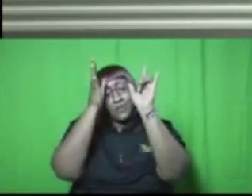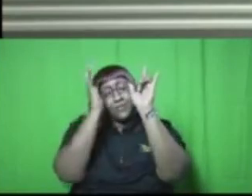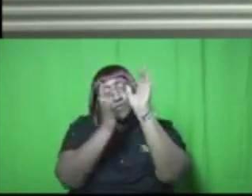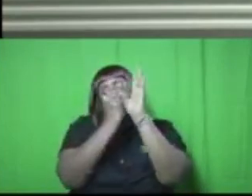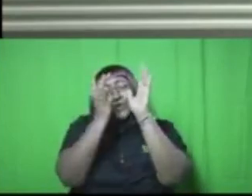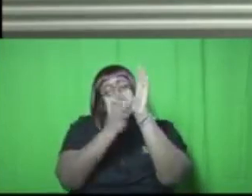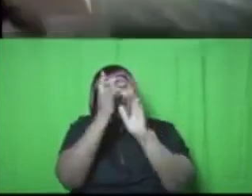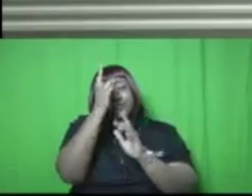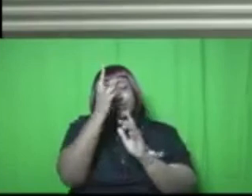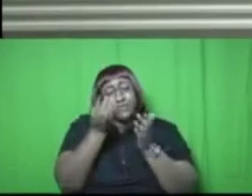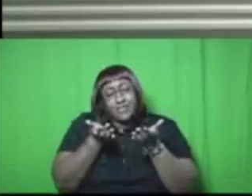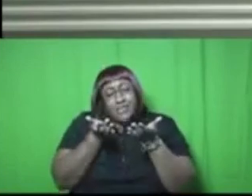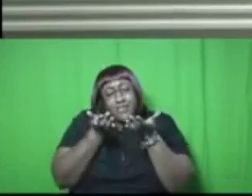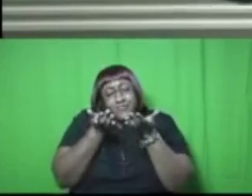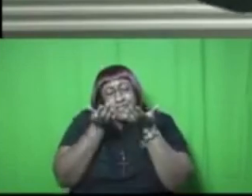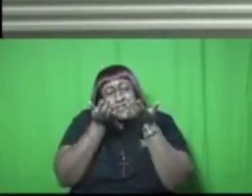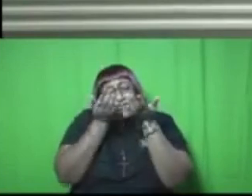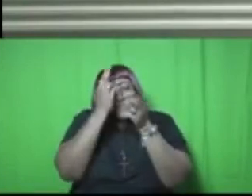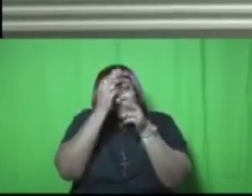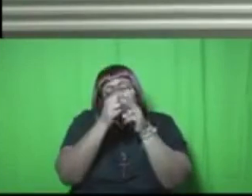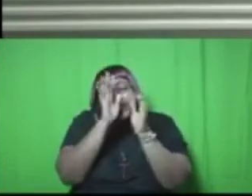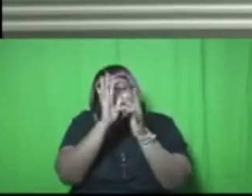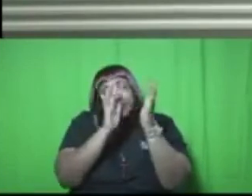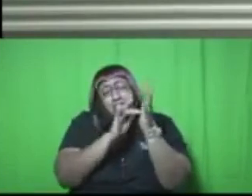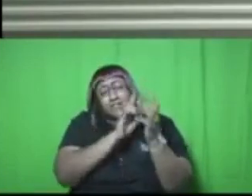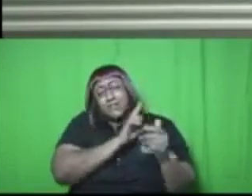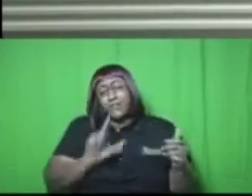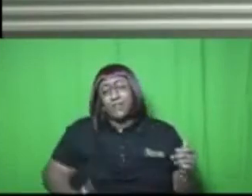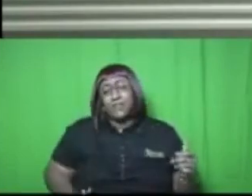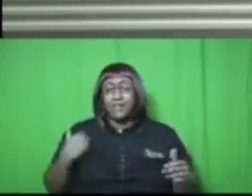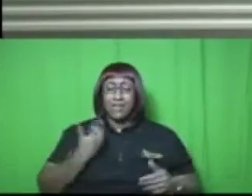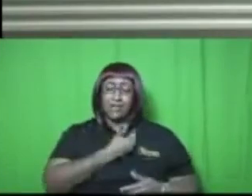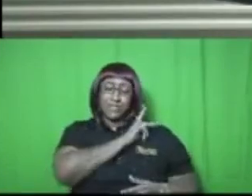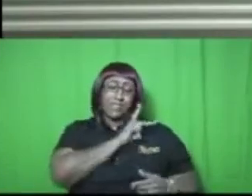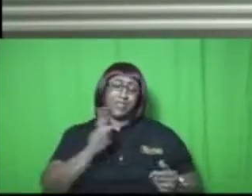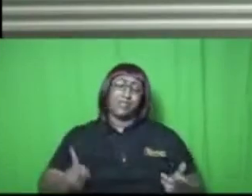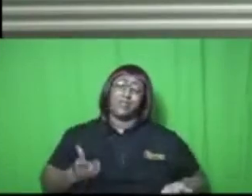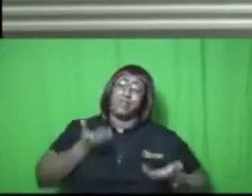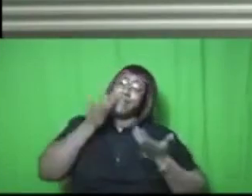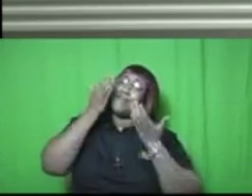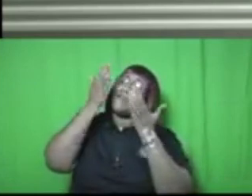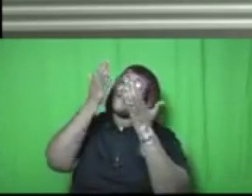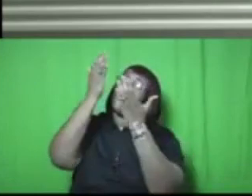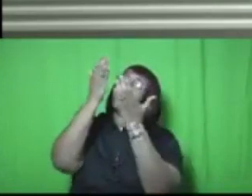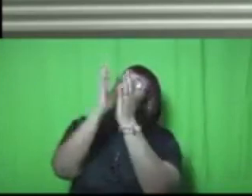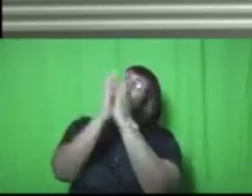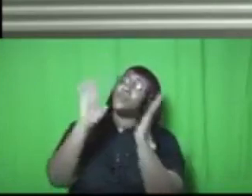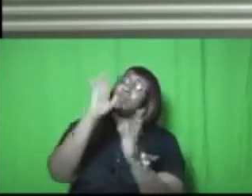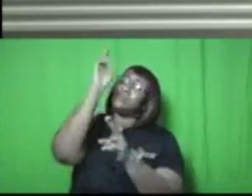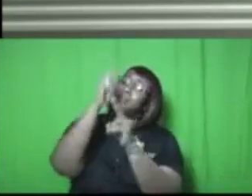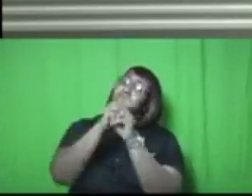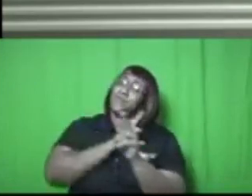you. And we lift up the name of Jesus. And we offer this prayer in Jesus'